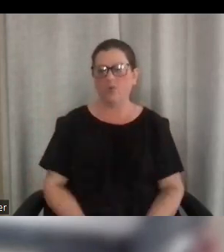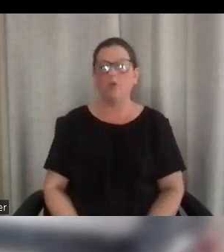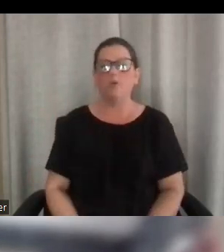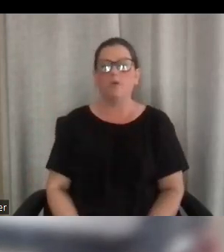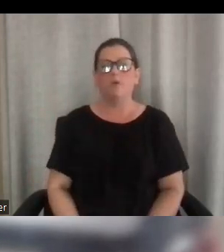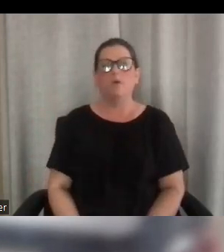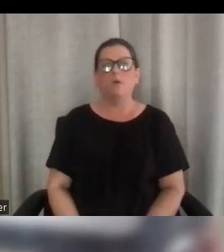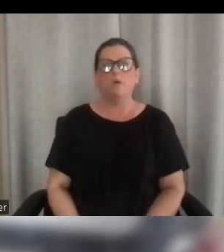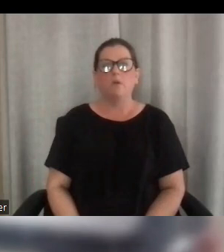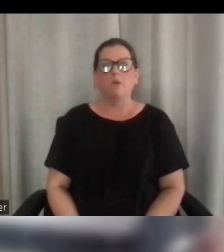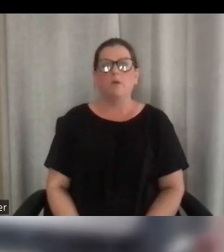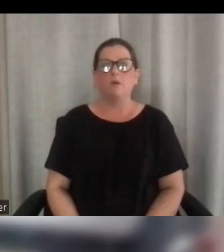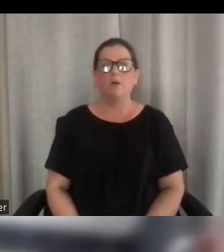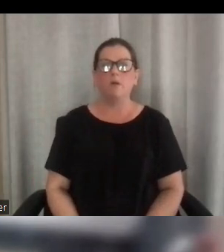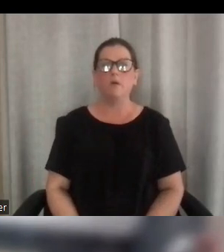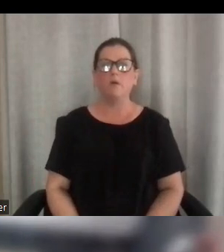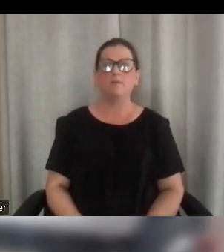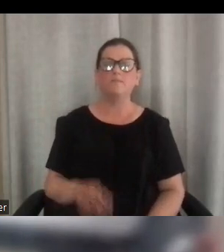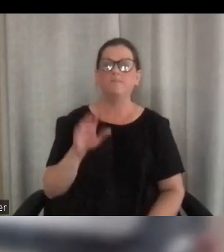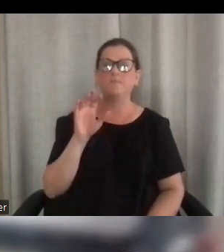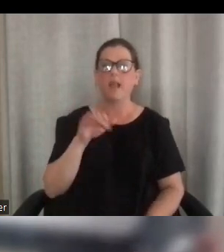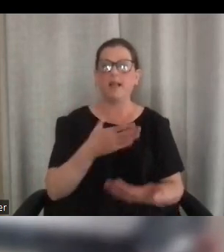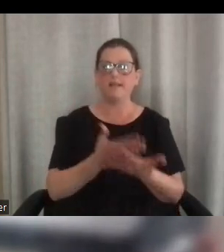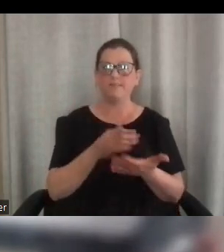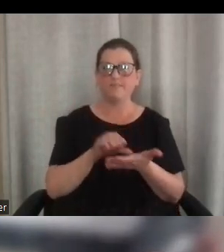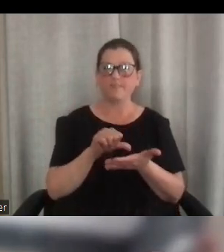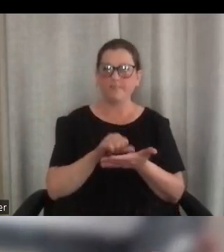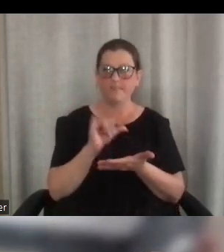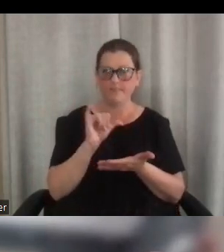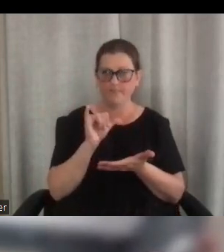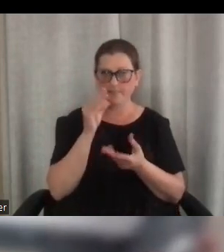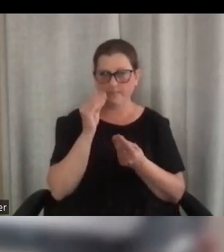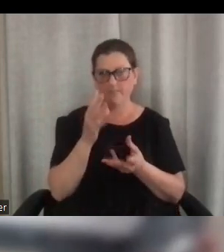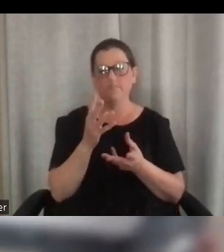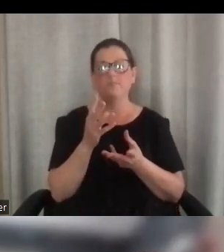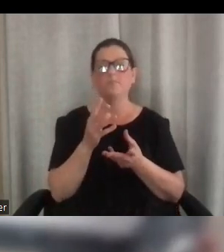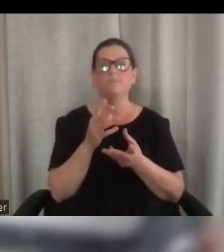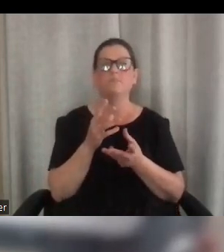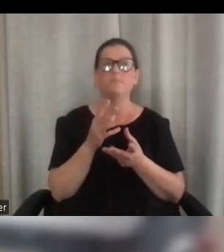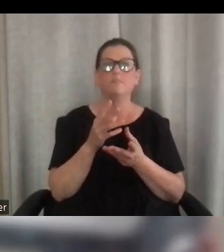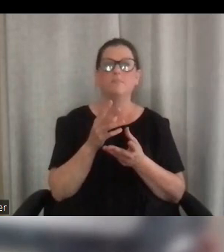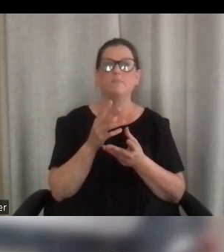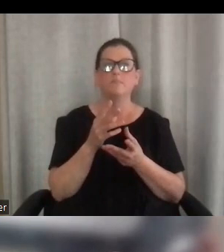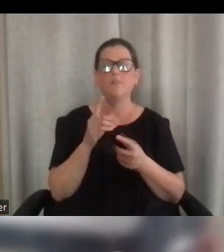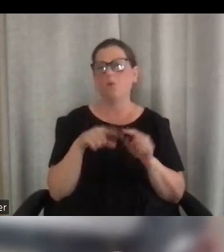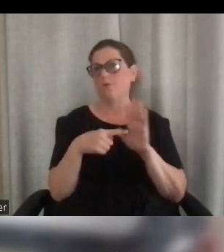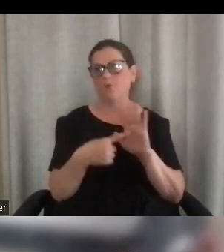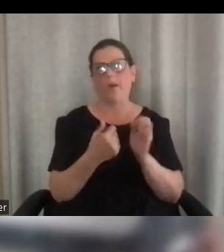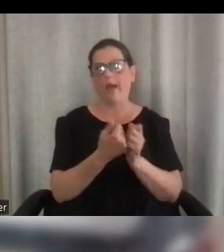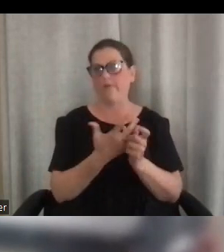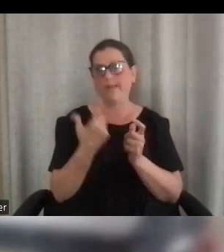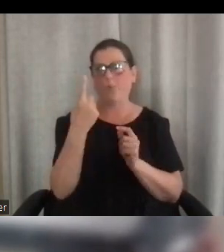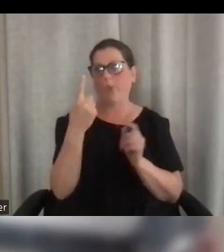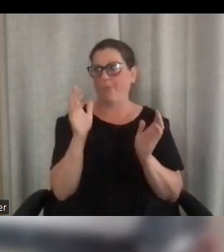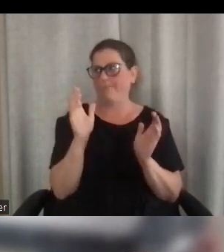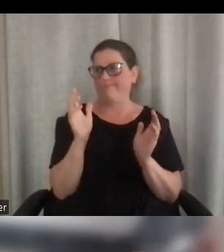So with a little bit more about that landing page, again, some more campaign images. We couldn't highlight everything in a one small